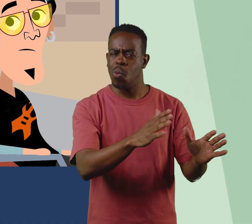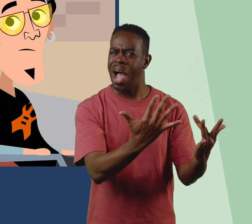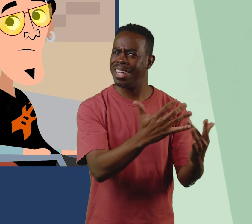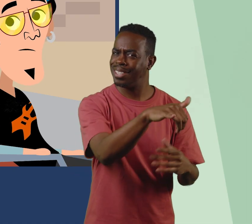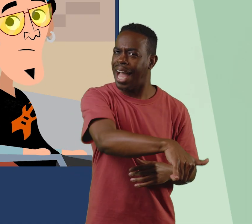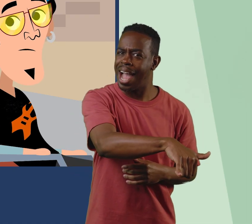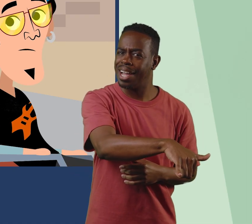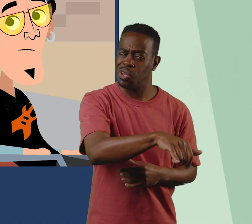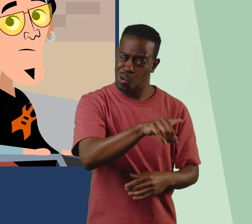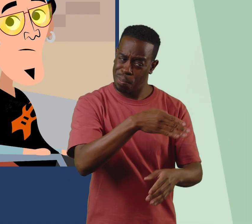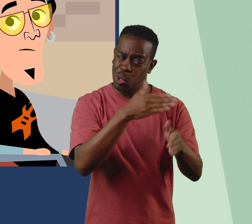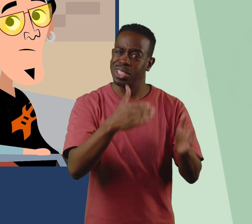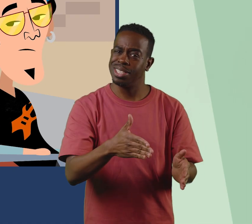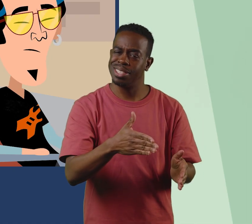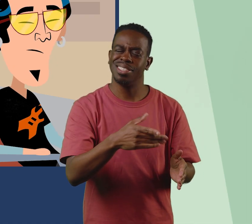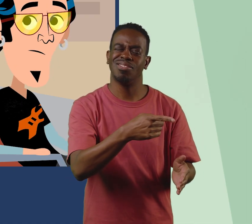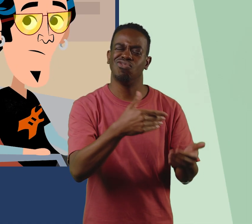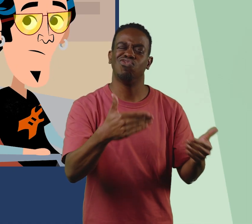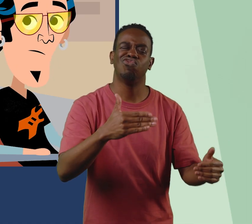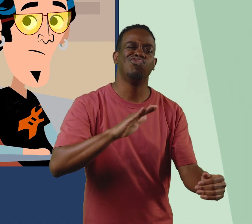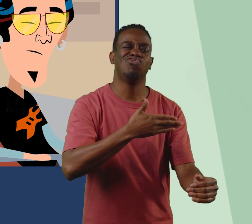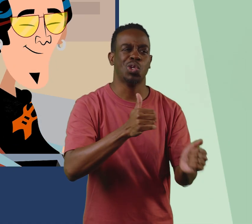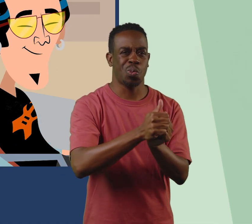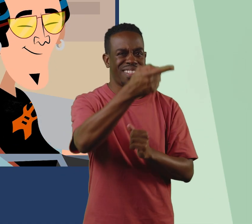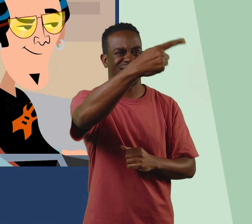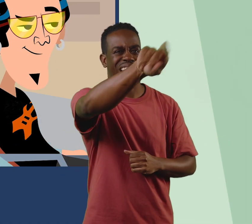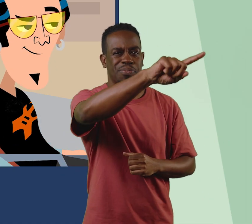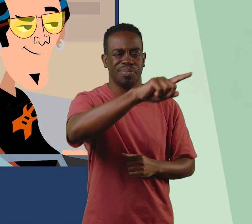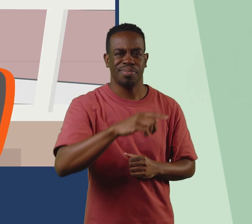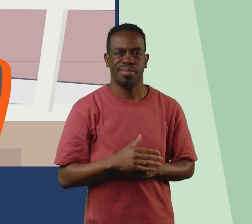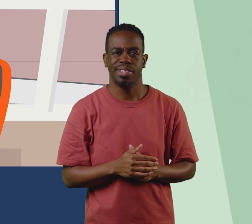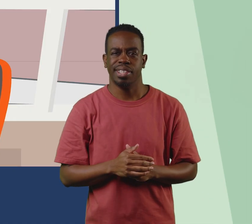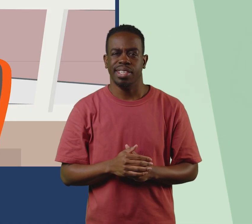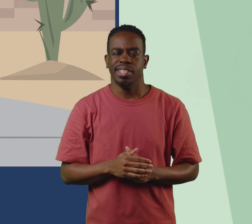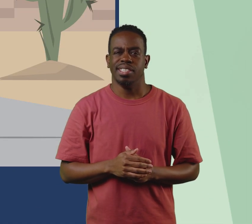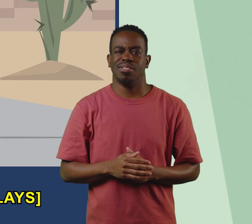Hey, not so fast. You're a musician. Jam with them.